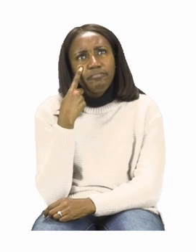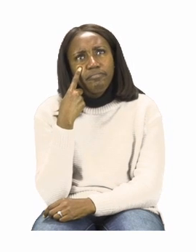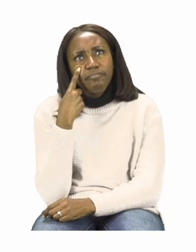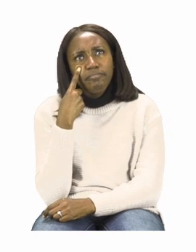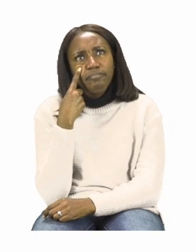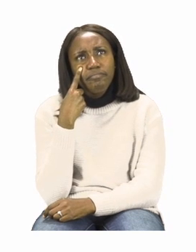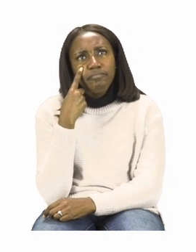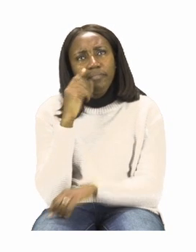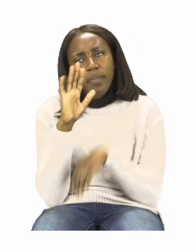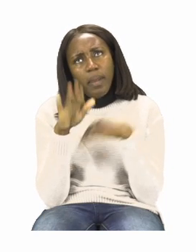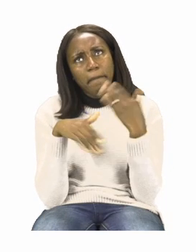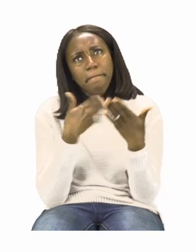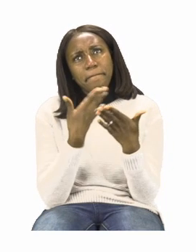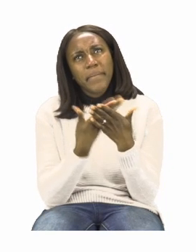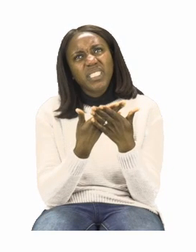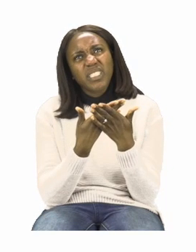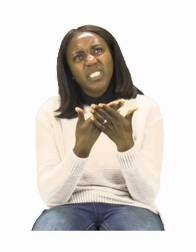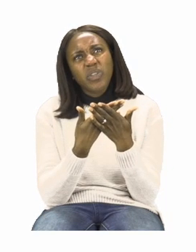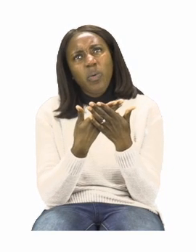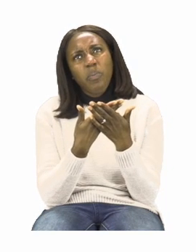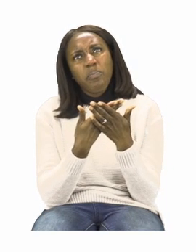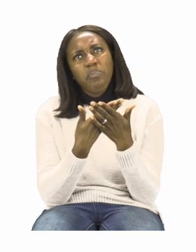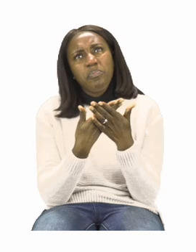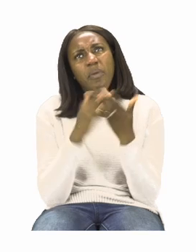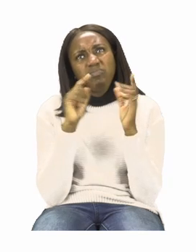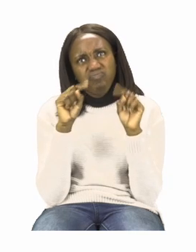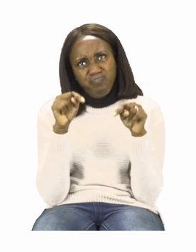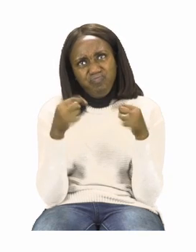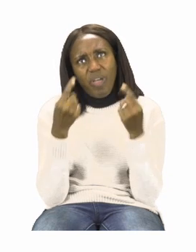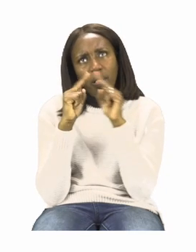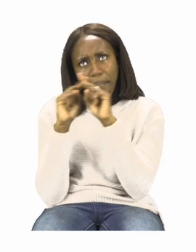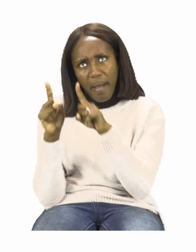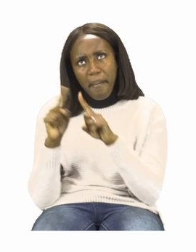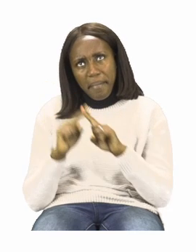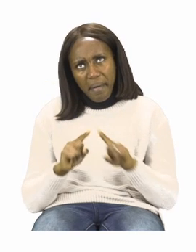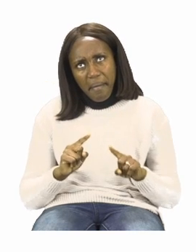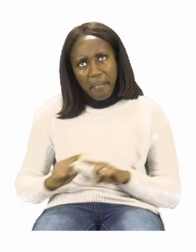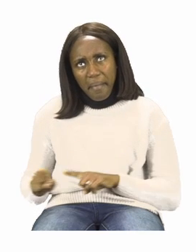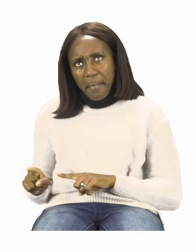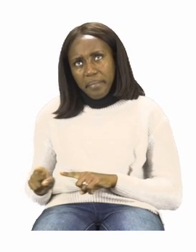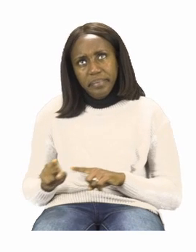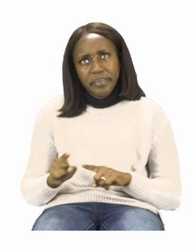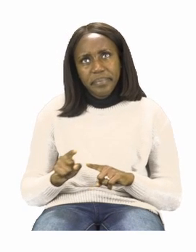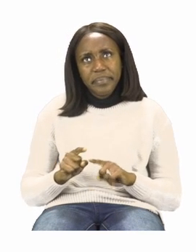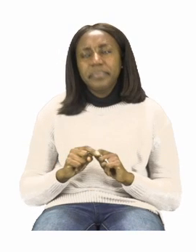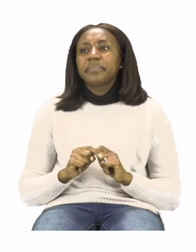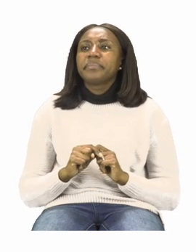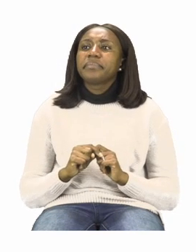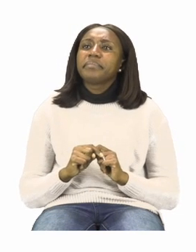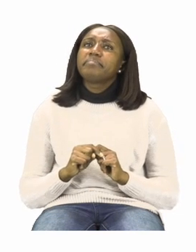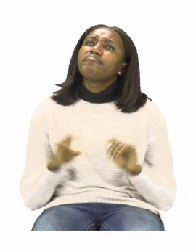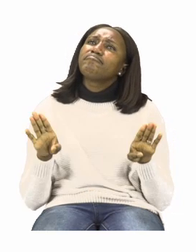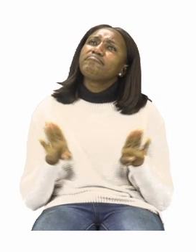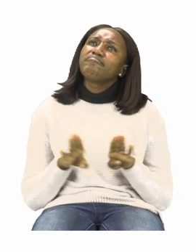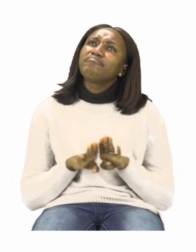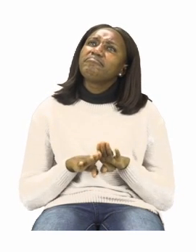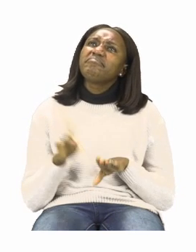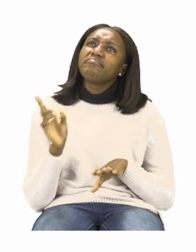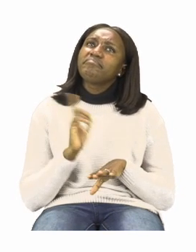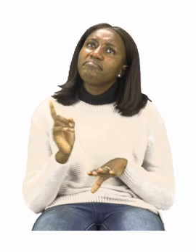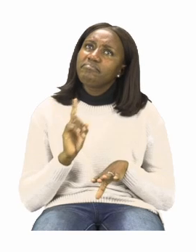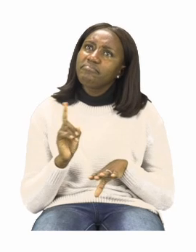few pictures of a few different things. So what we need to do is we have to look